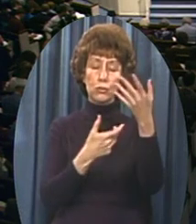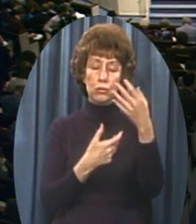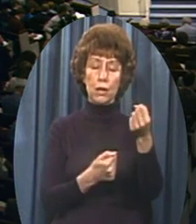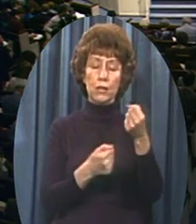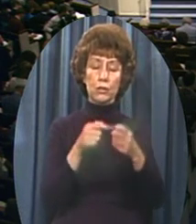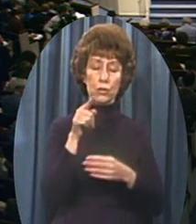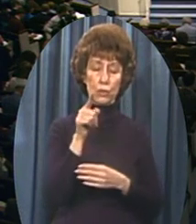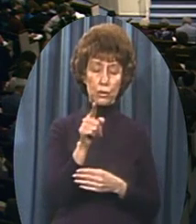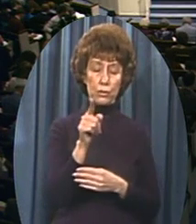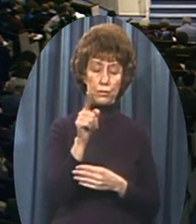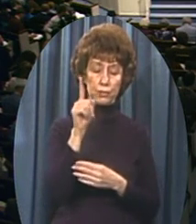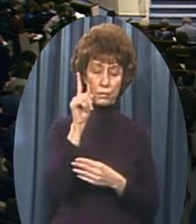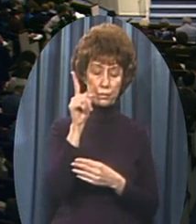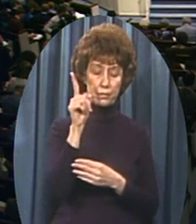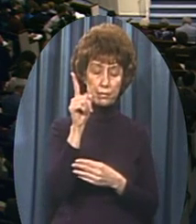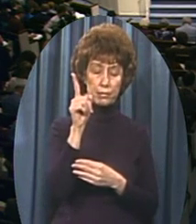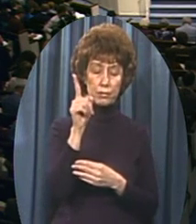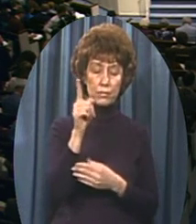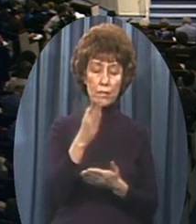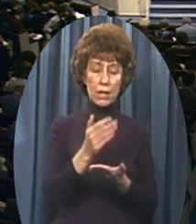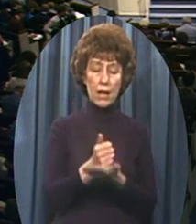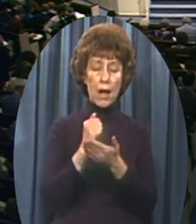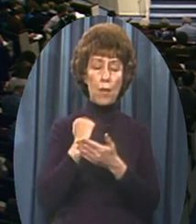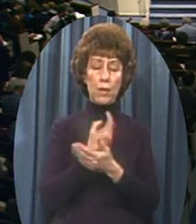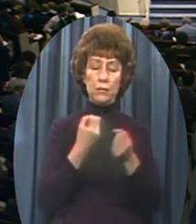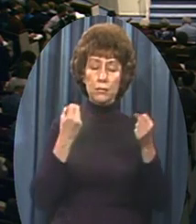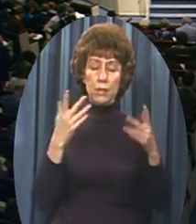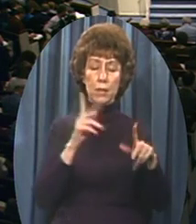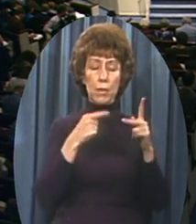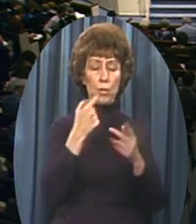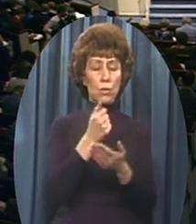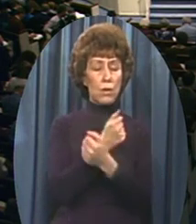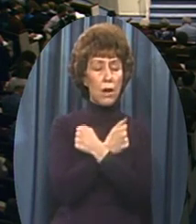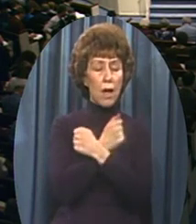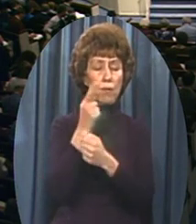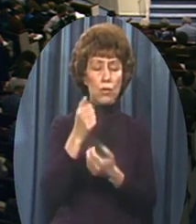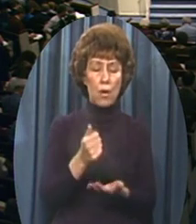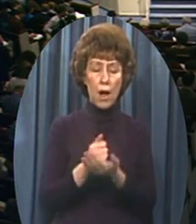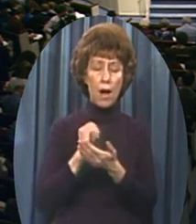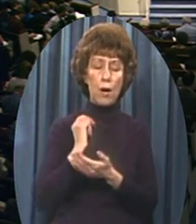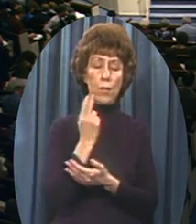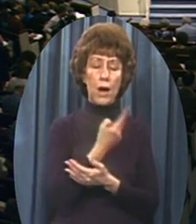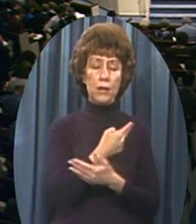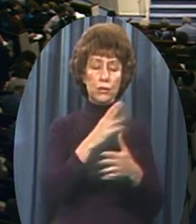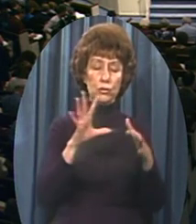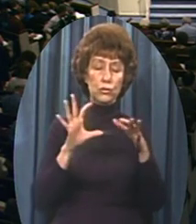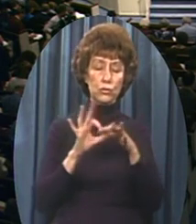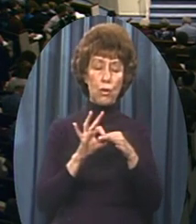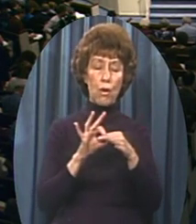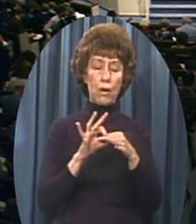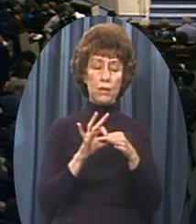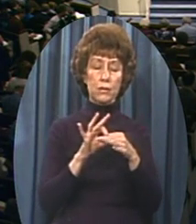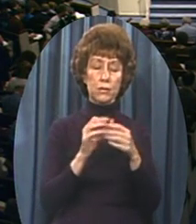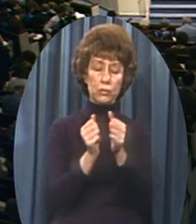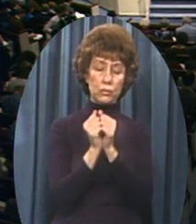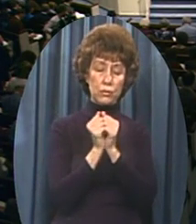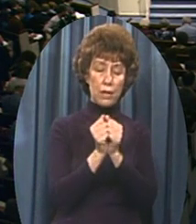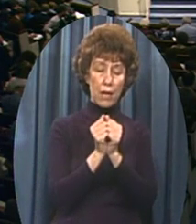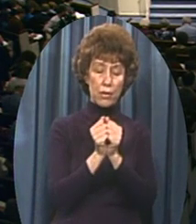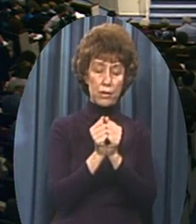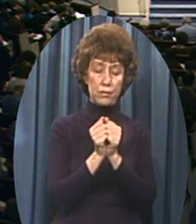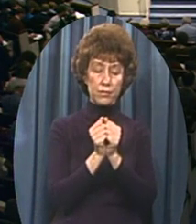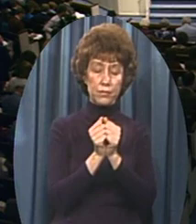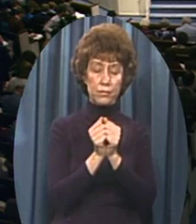us somehow, millions of us who love you, help us to join hands to bring